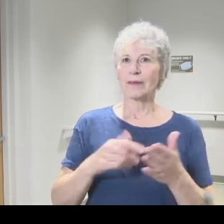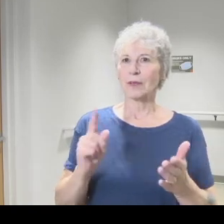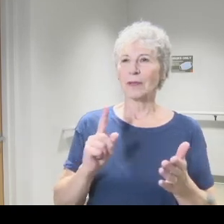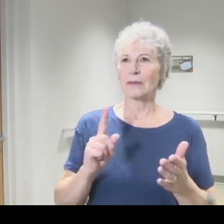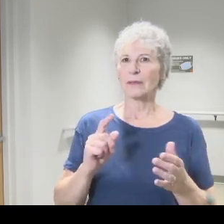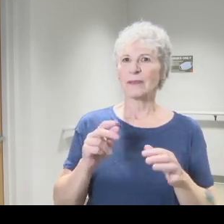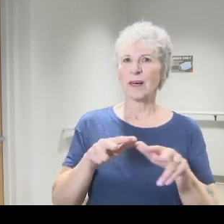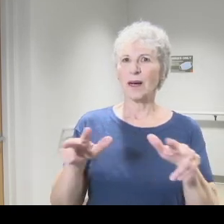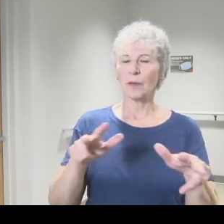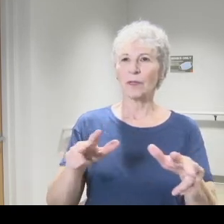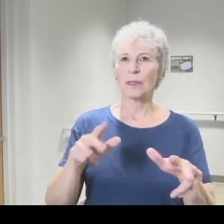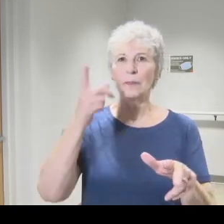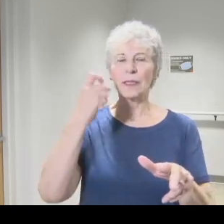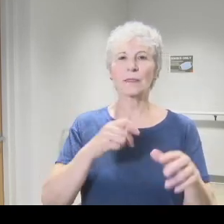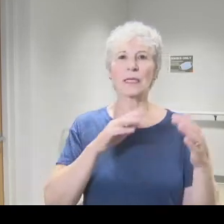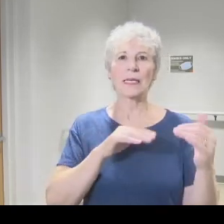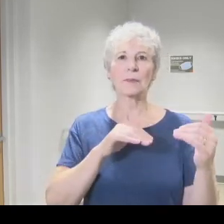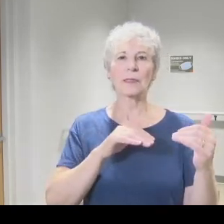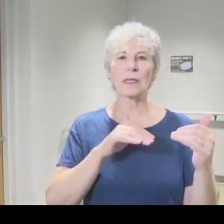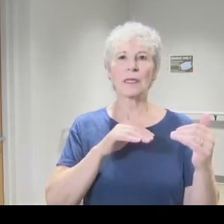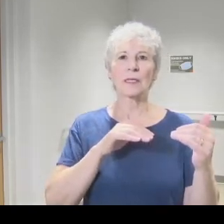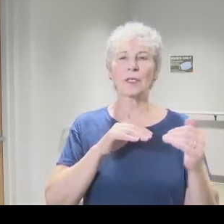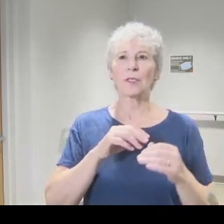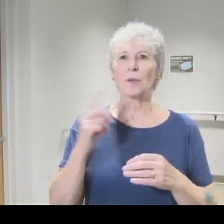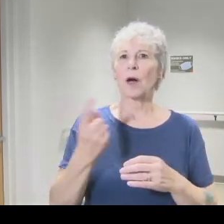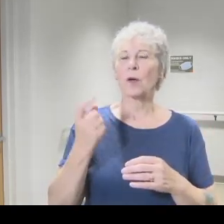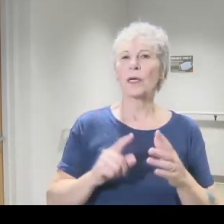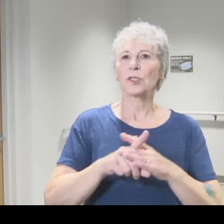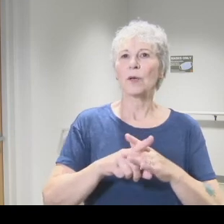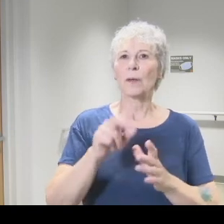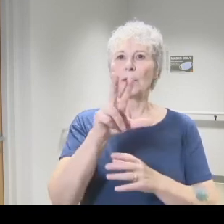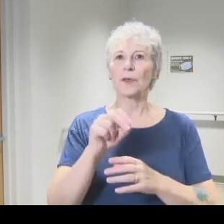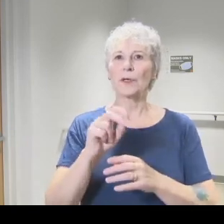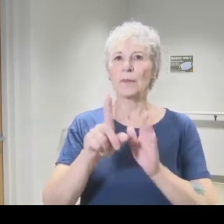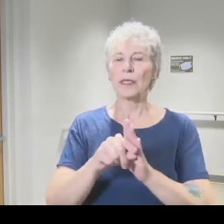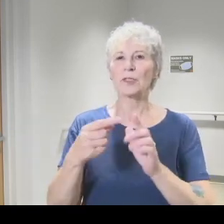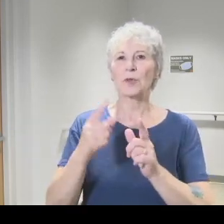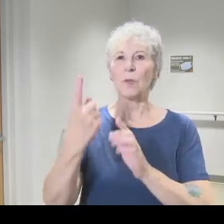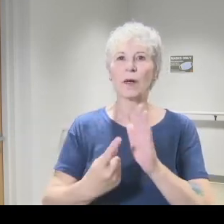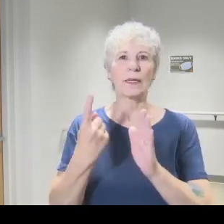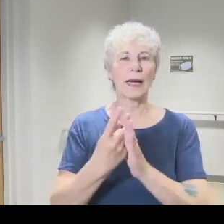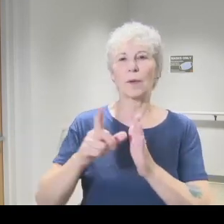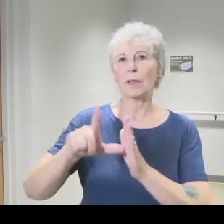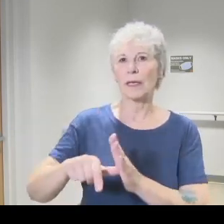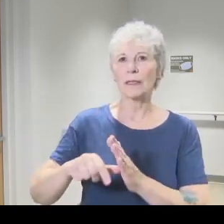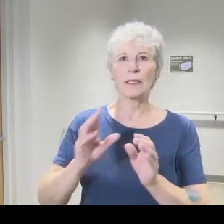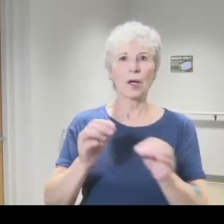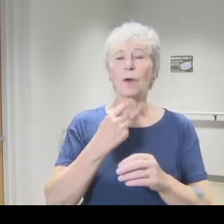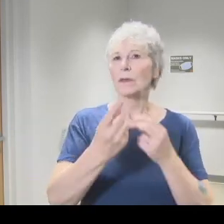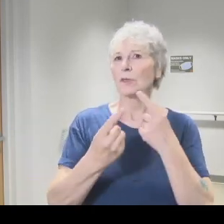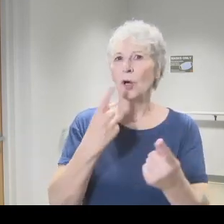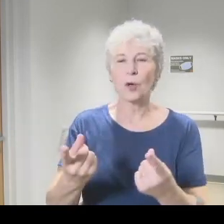here? Because the expectation culturally is that you show up 30 minutes to an hour late. It's just an understood thing. No one told you this. You